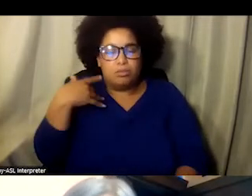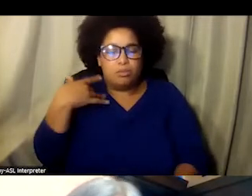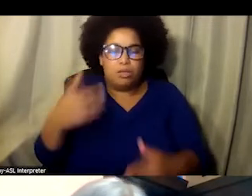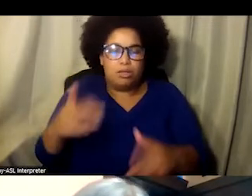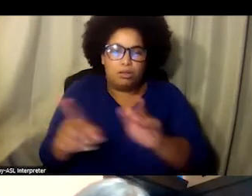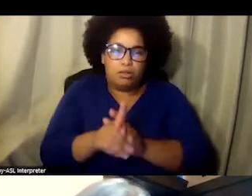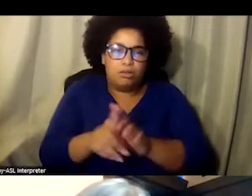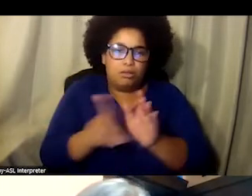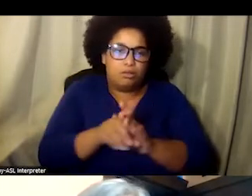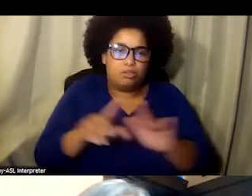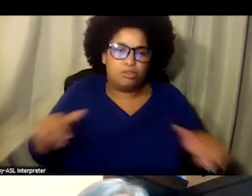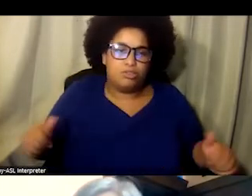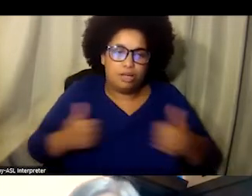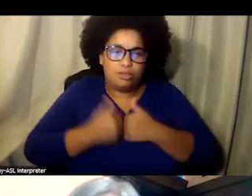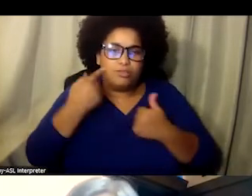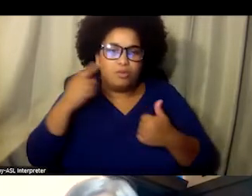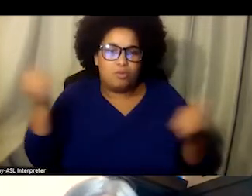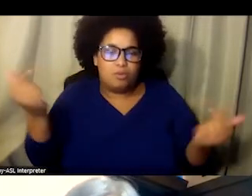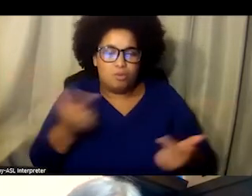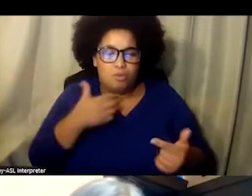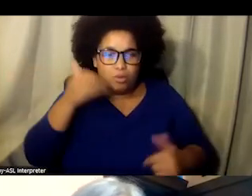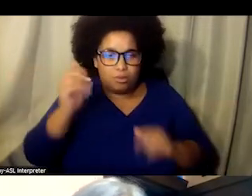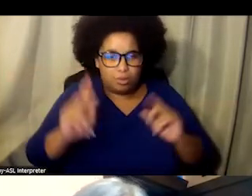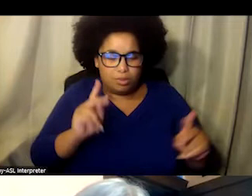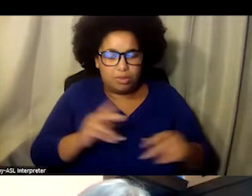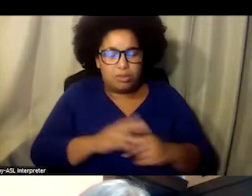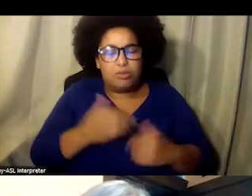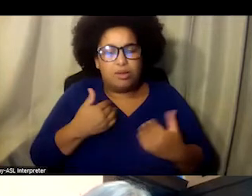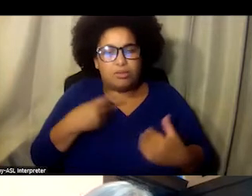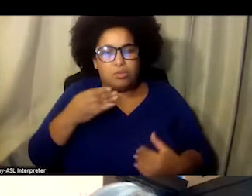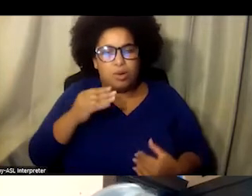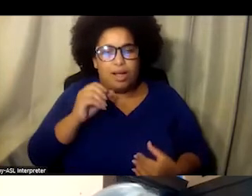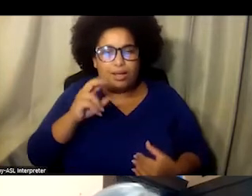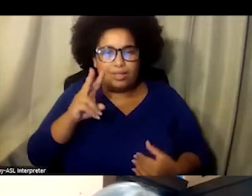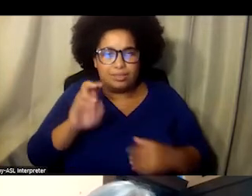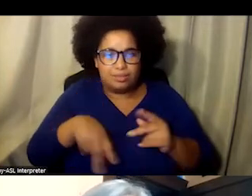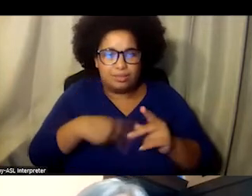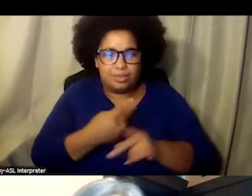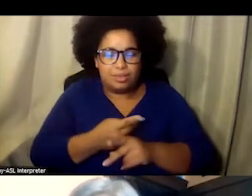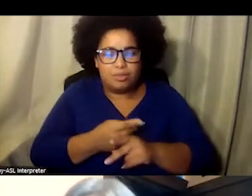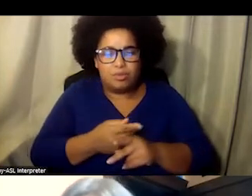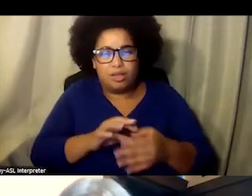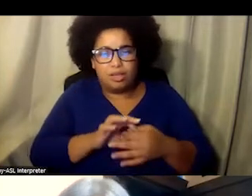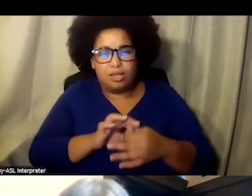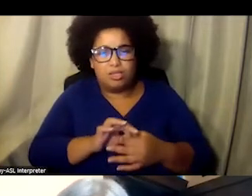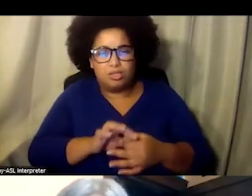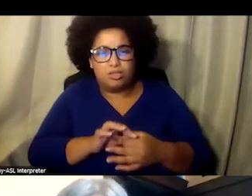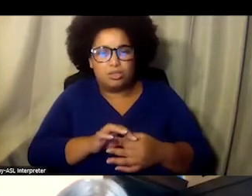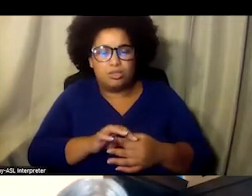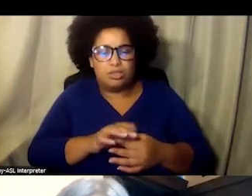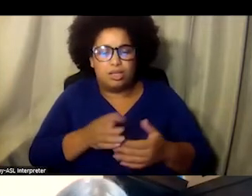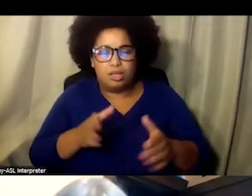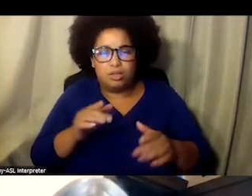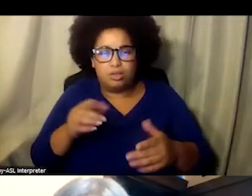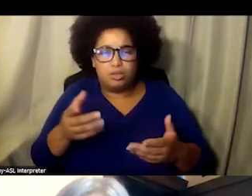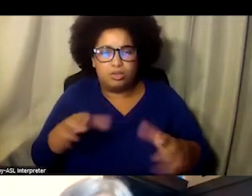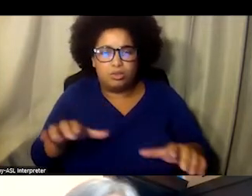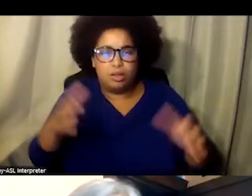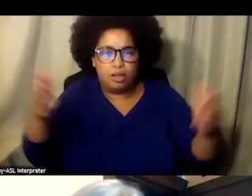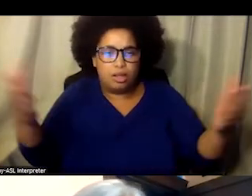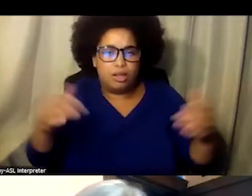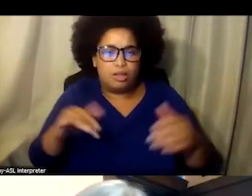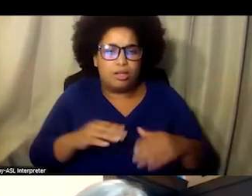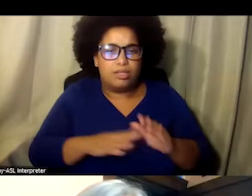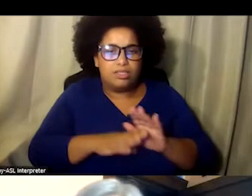We're all older people. And these proactive relationships really enable you to do a lot, like developing